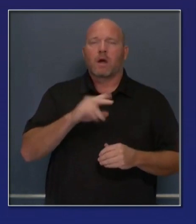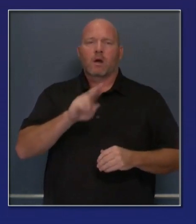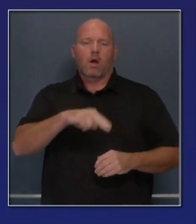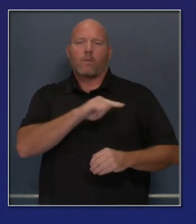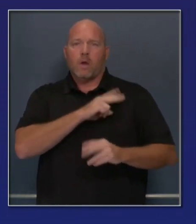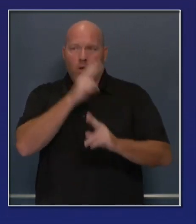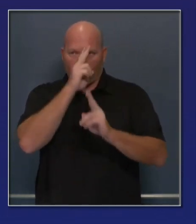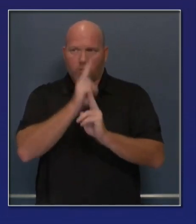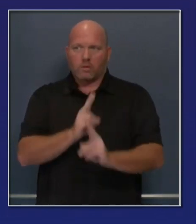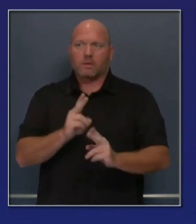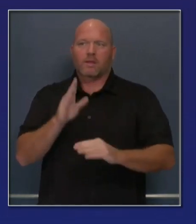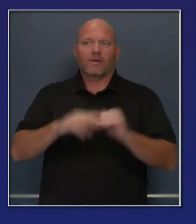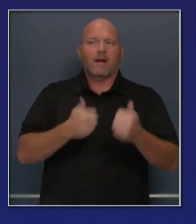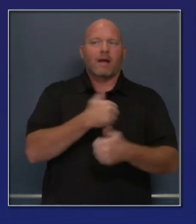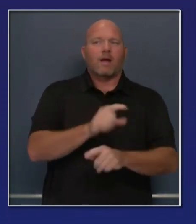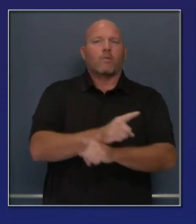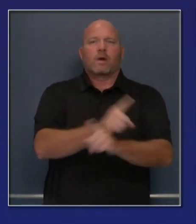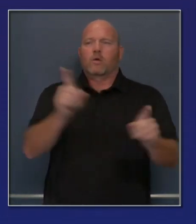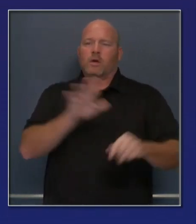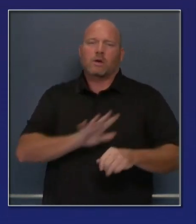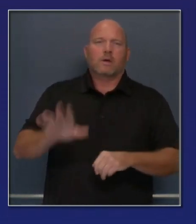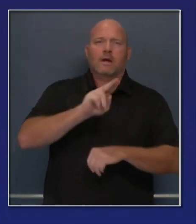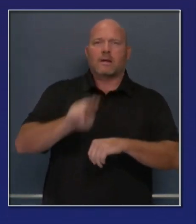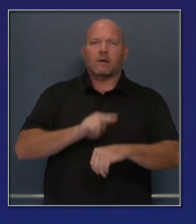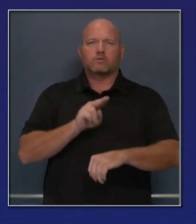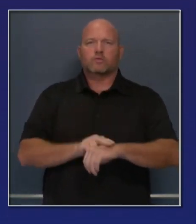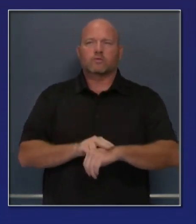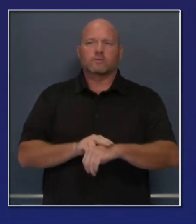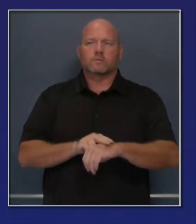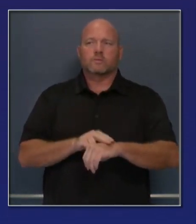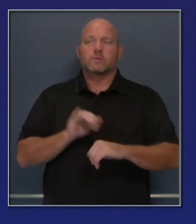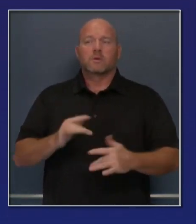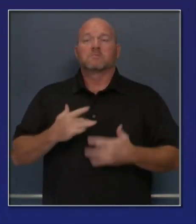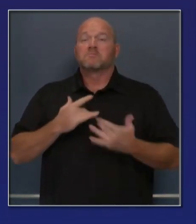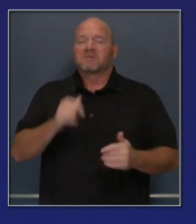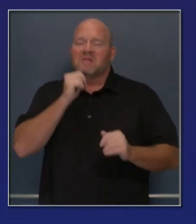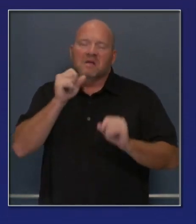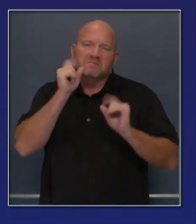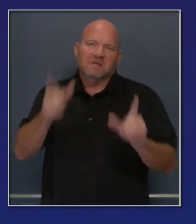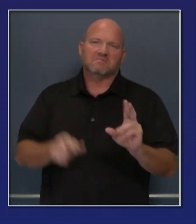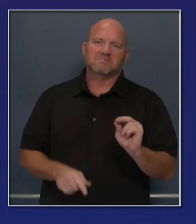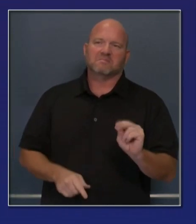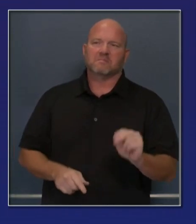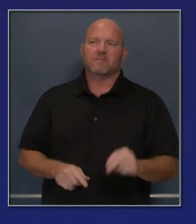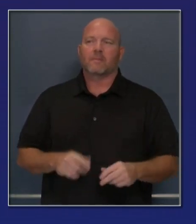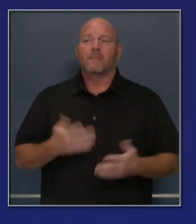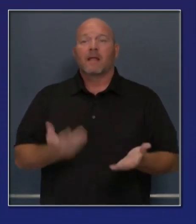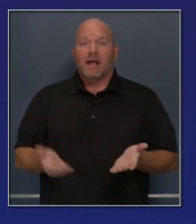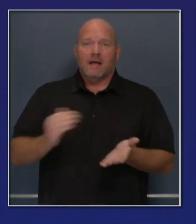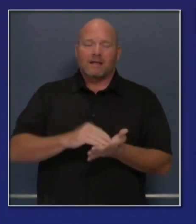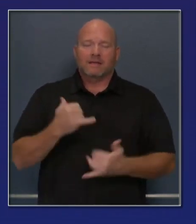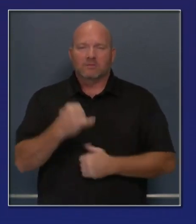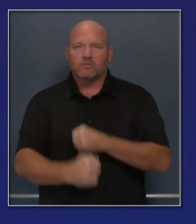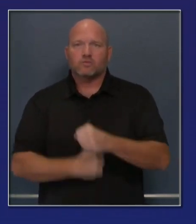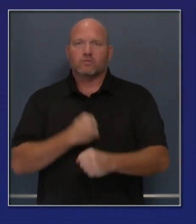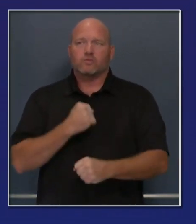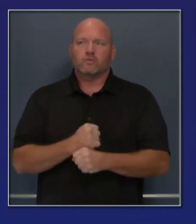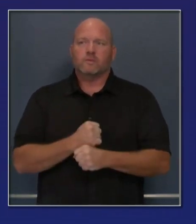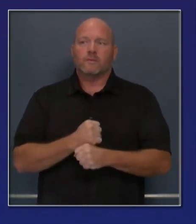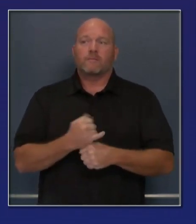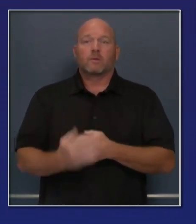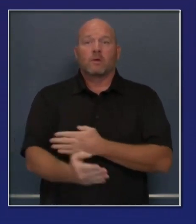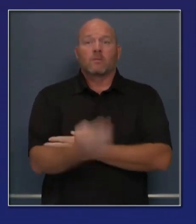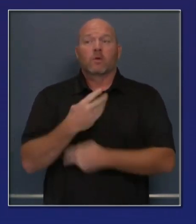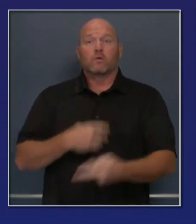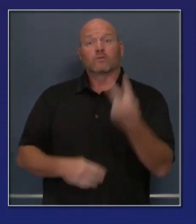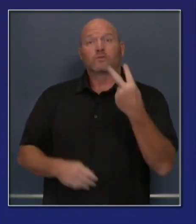where in the nation. And that trend, not surprisingly, continues again this year. Just this morning, two Stanford